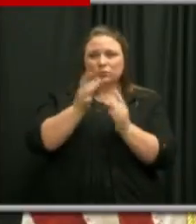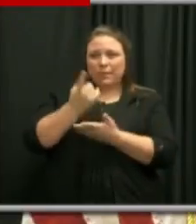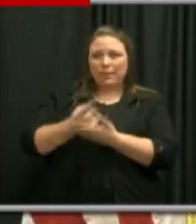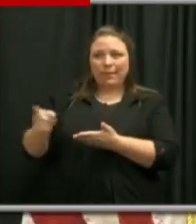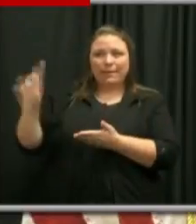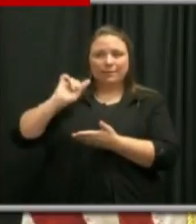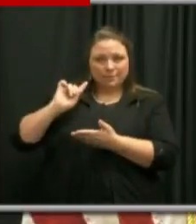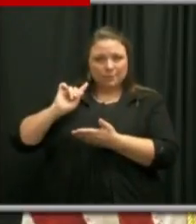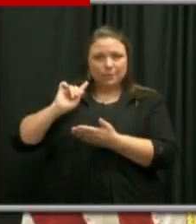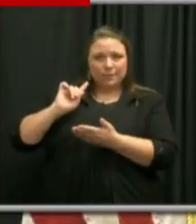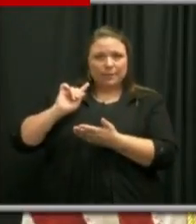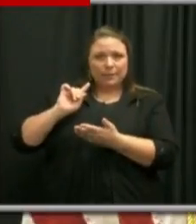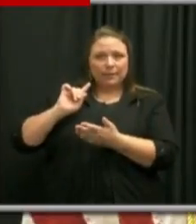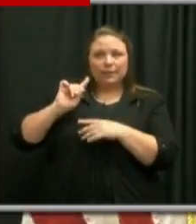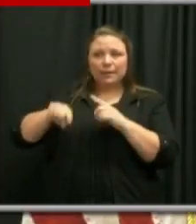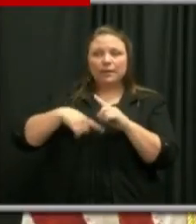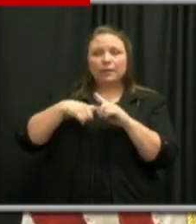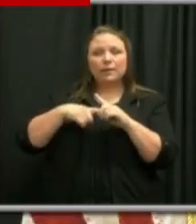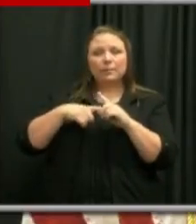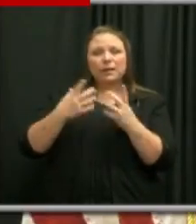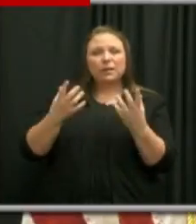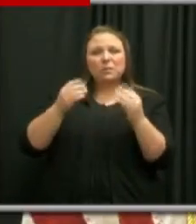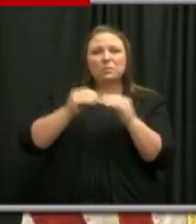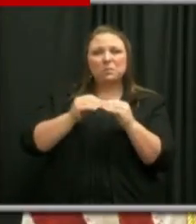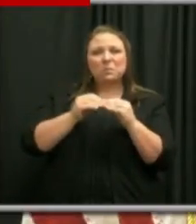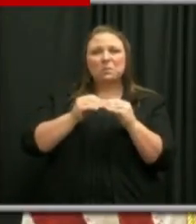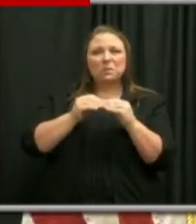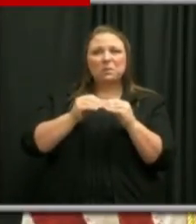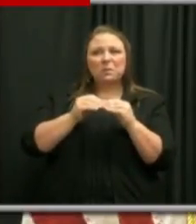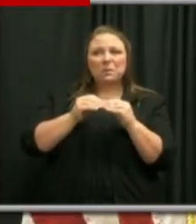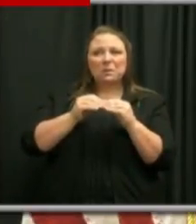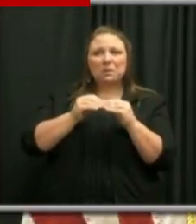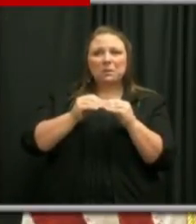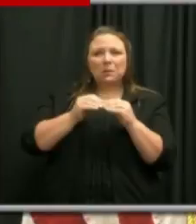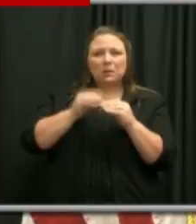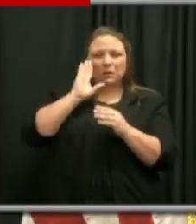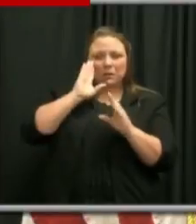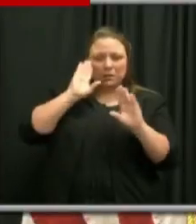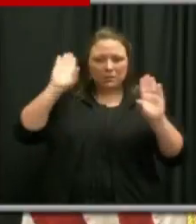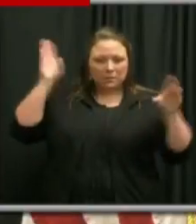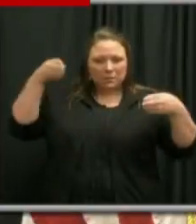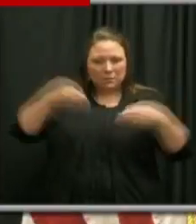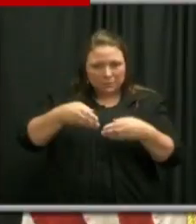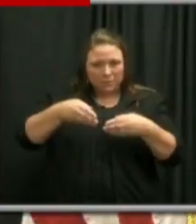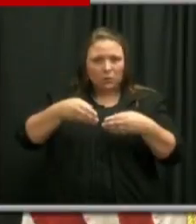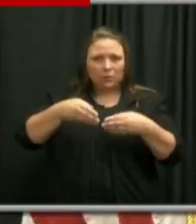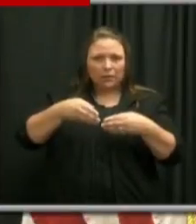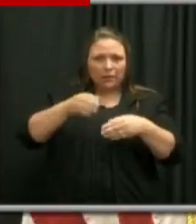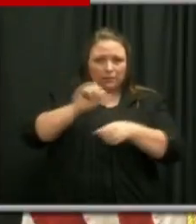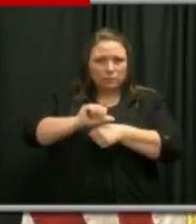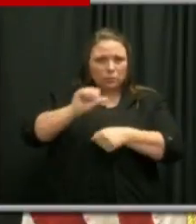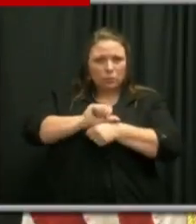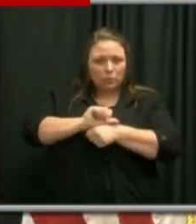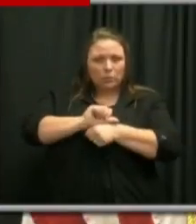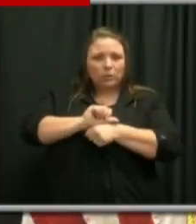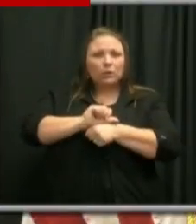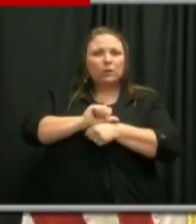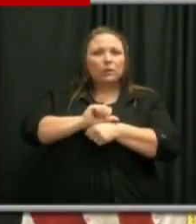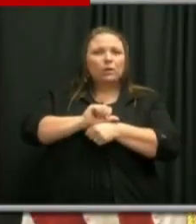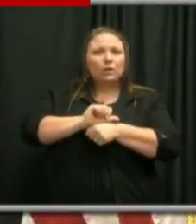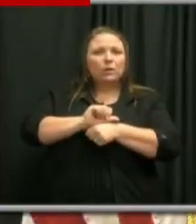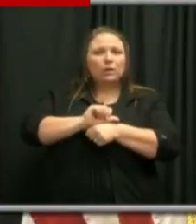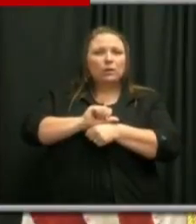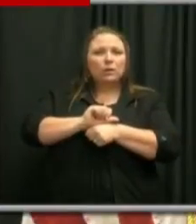about more of a, I don't want to say task force, but a more centralized, concentrated effort on